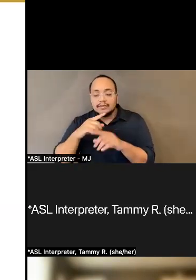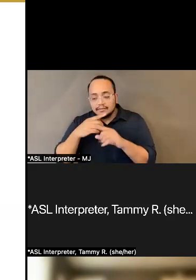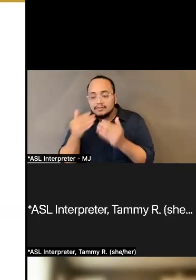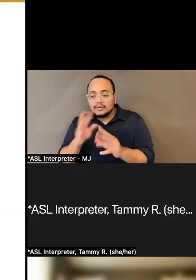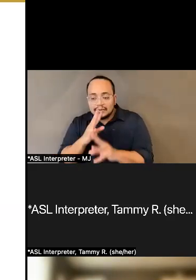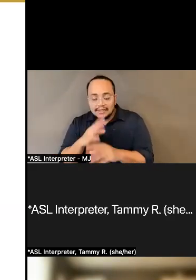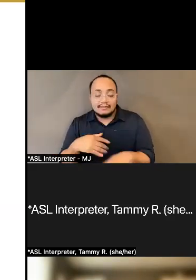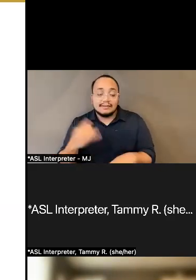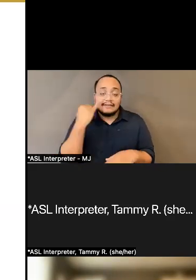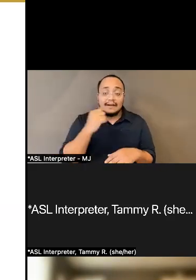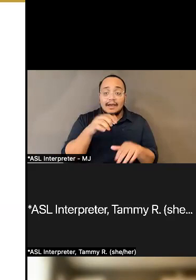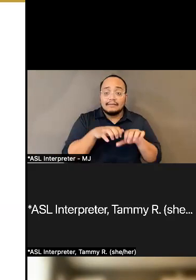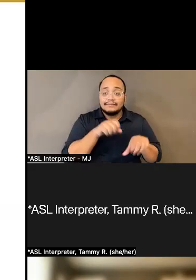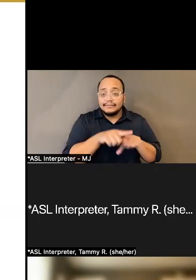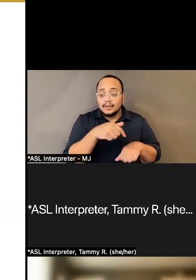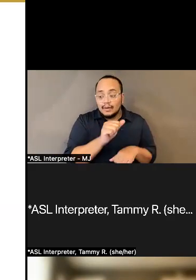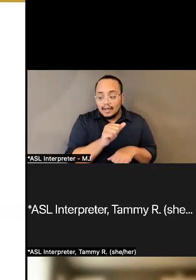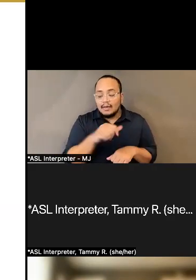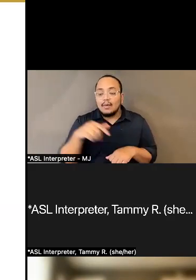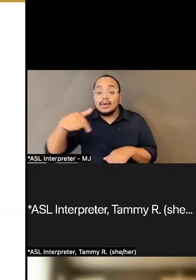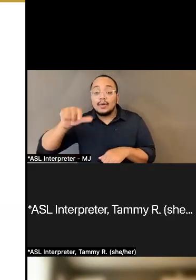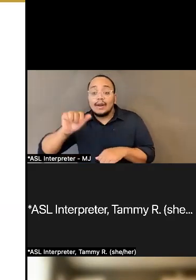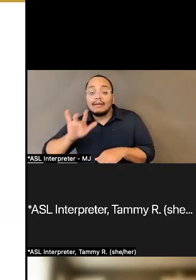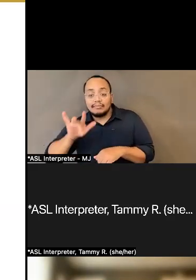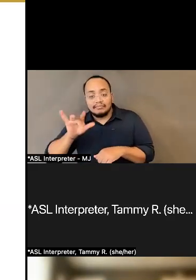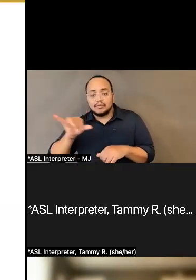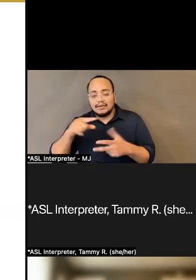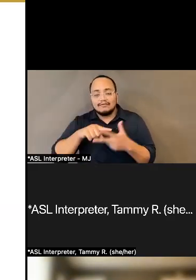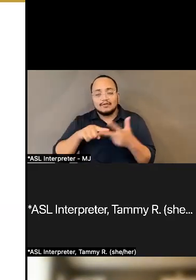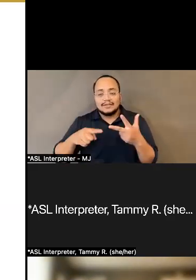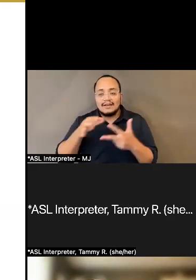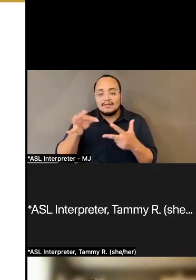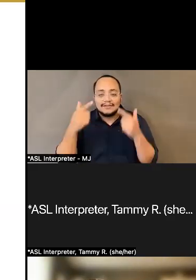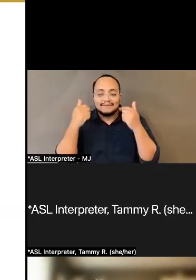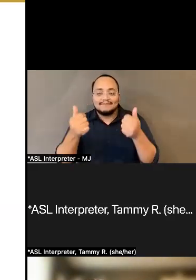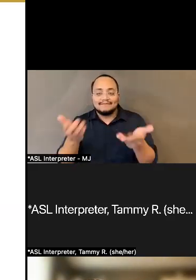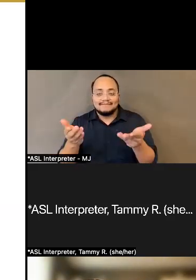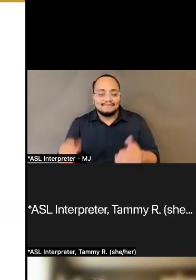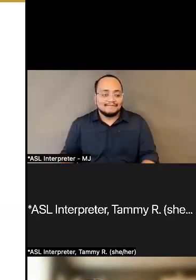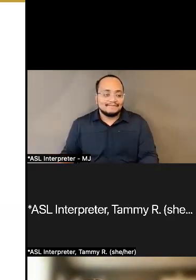enter into the chat or into the Q&A feature. Thank you.